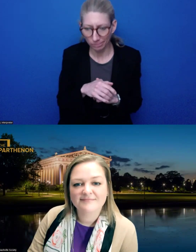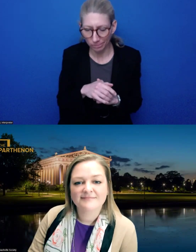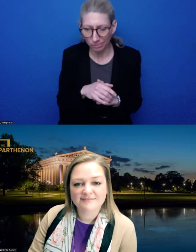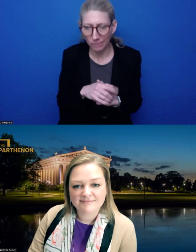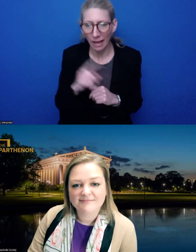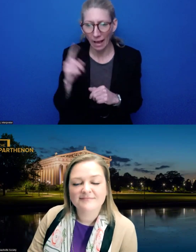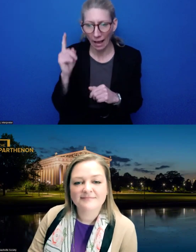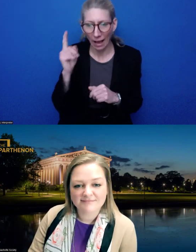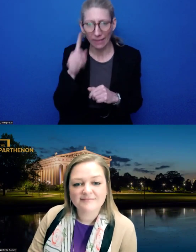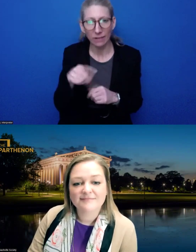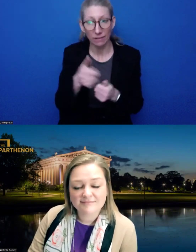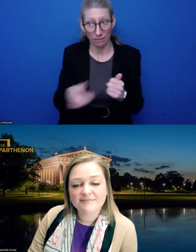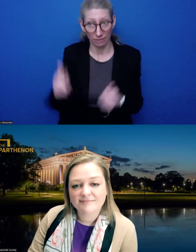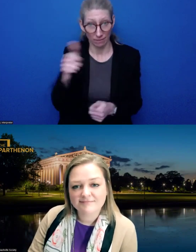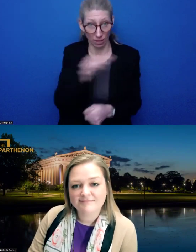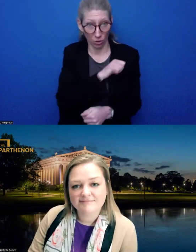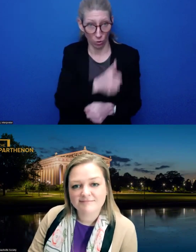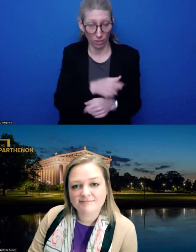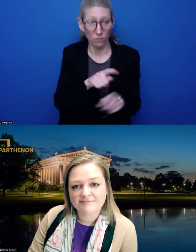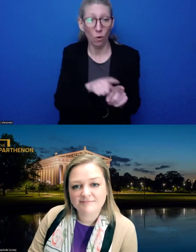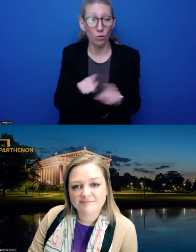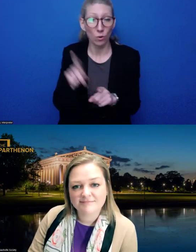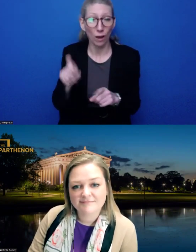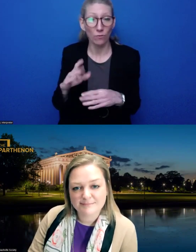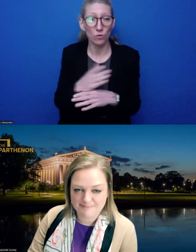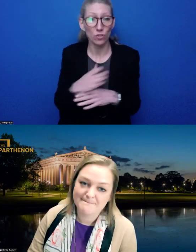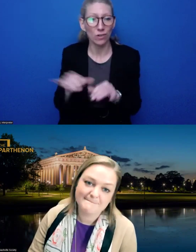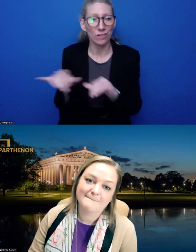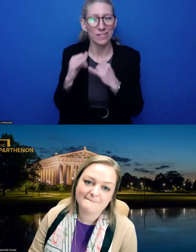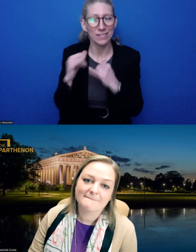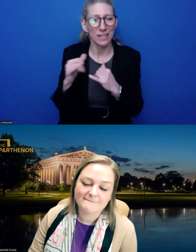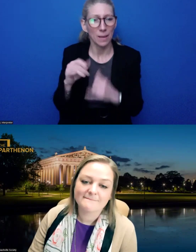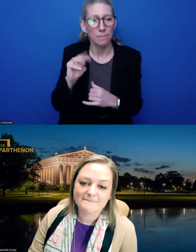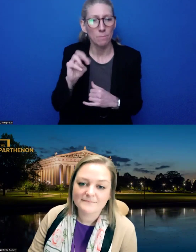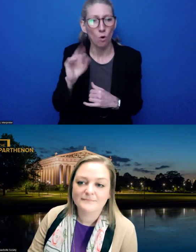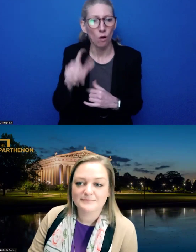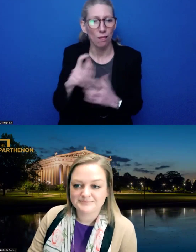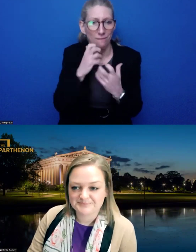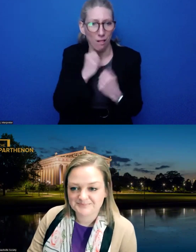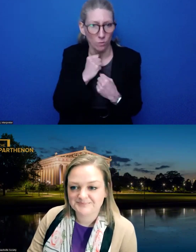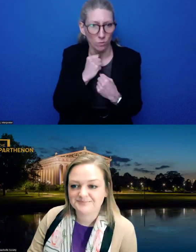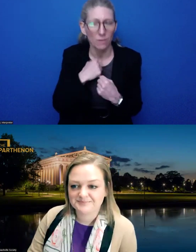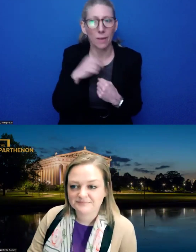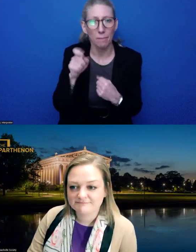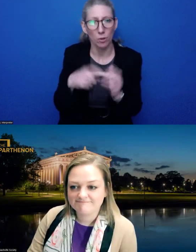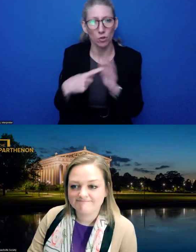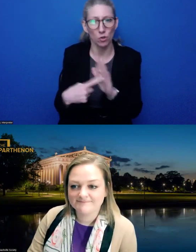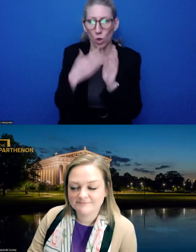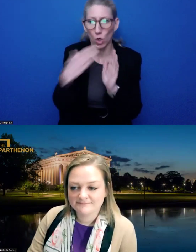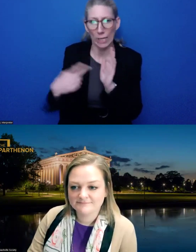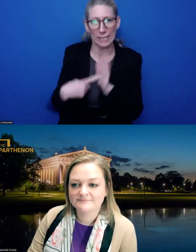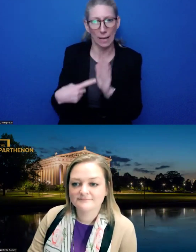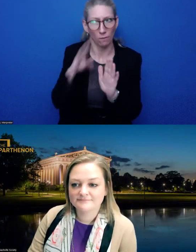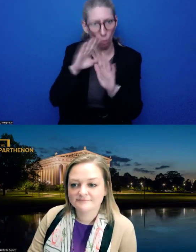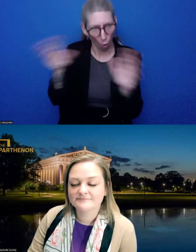the authorities also have to share the moral values of the people, and they have to be good examples for the entire society. So